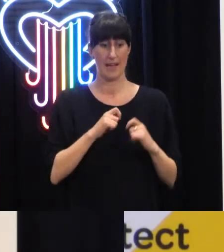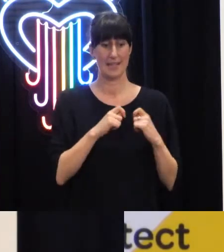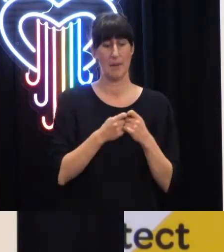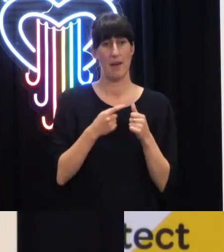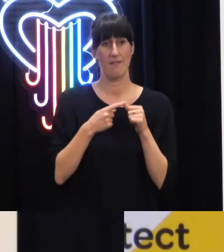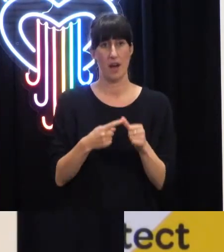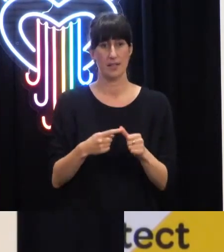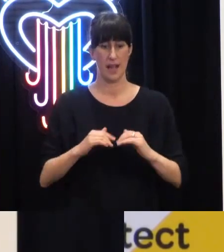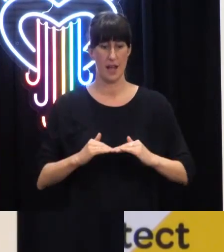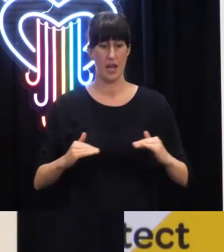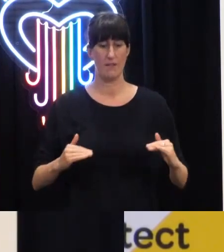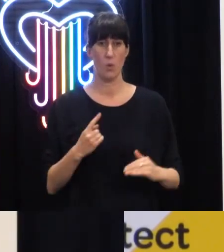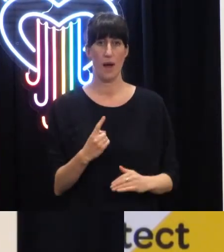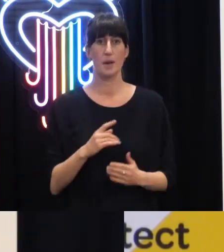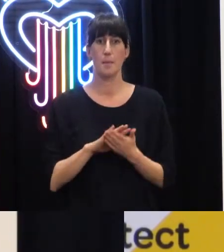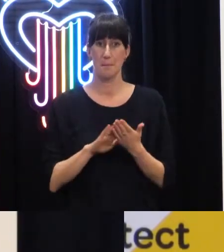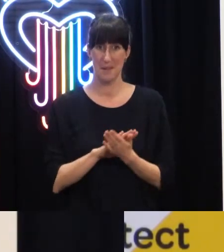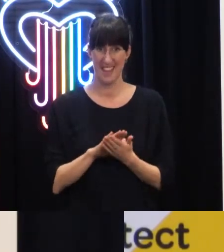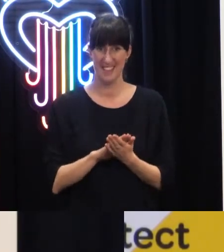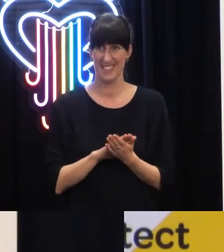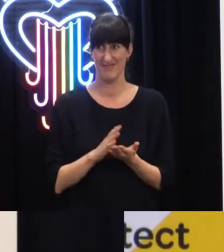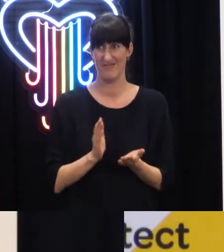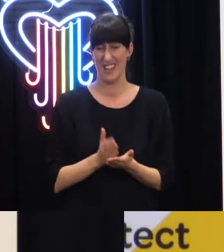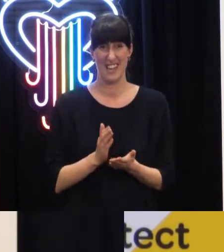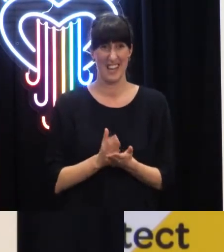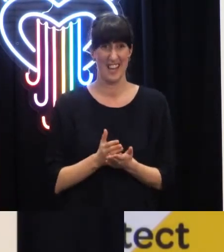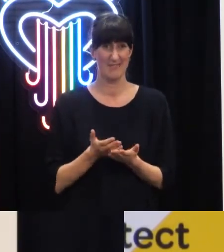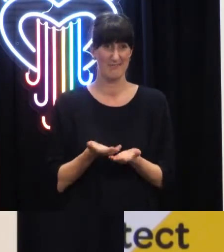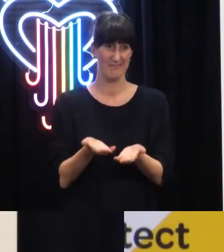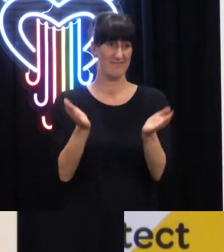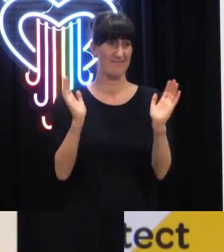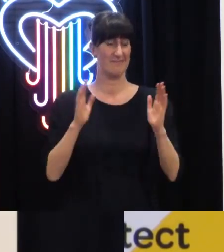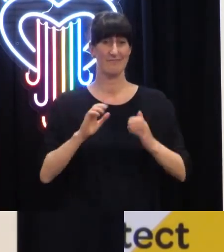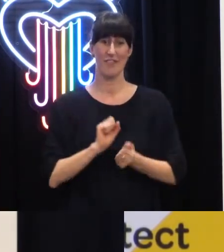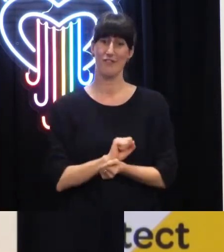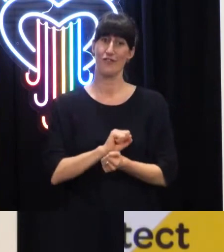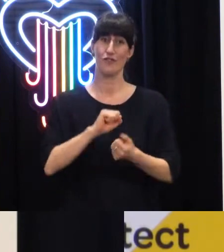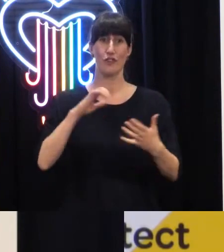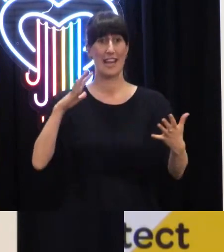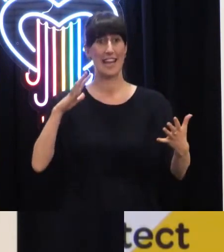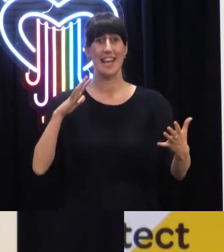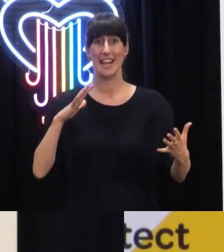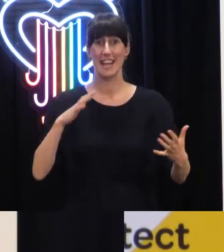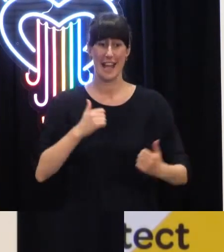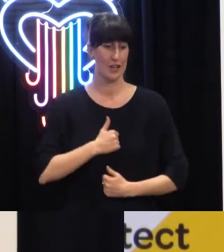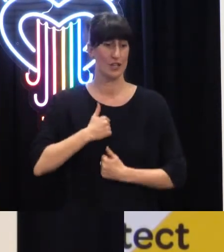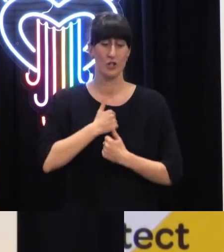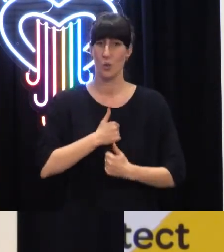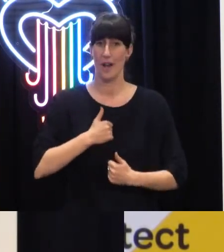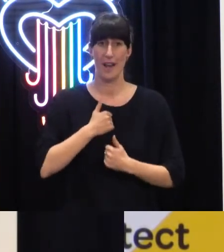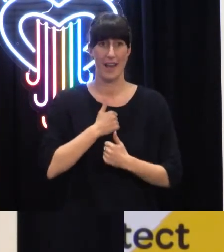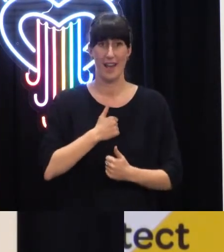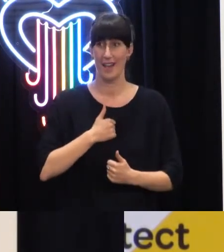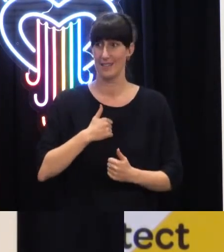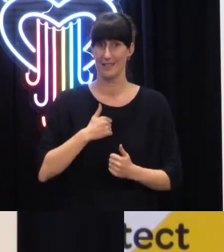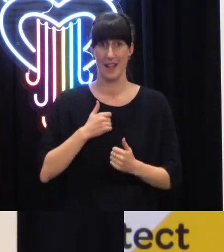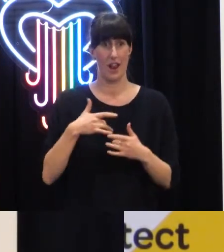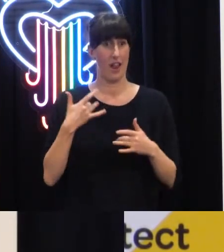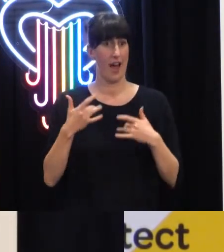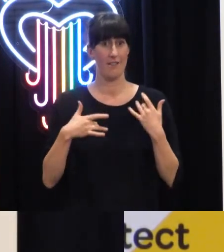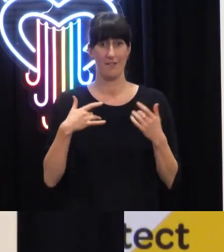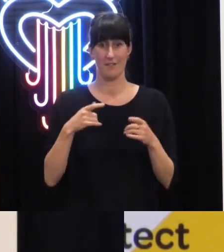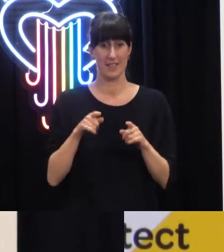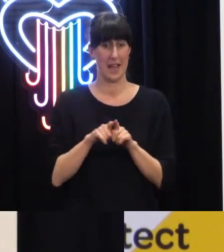level 1 is alert level 1, and that means essentially we can enjoy all the freedoms we've enjoyed for much of the last 20 months.